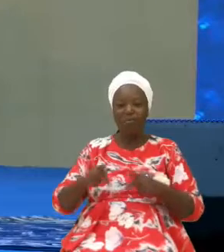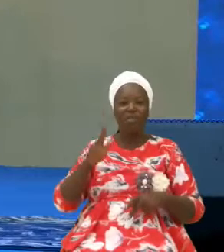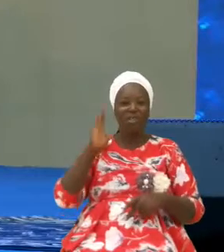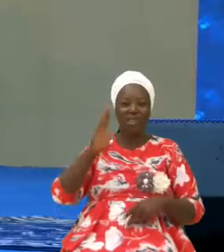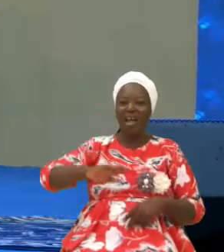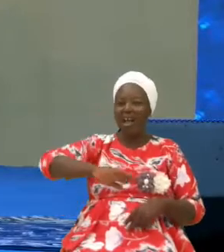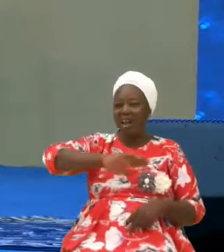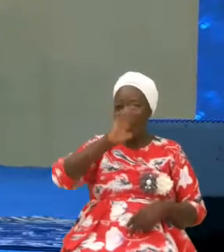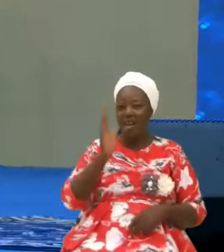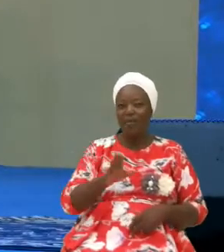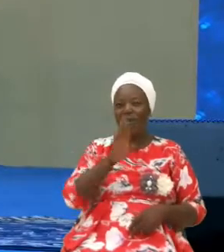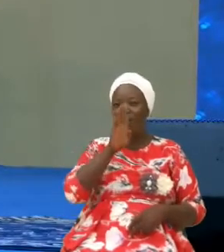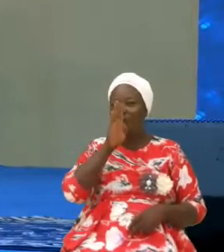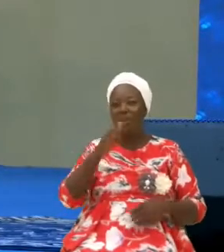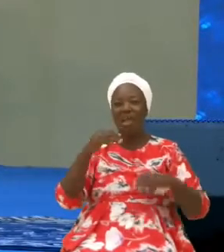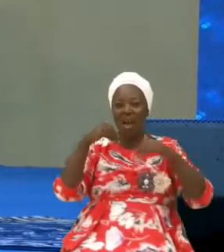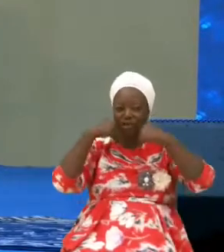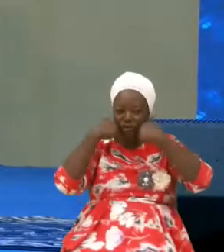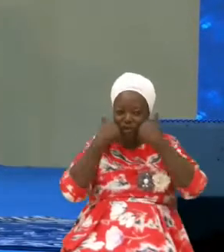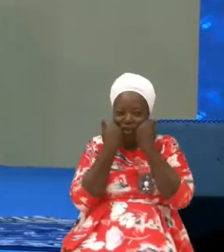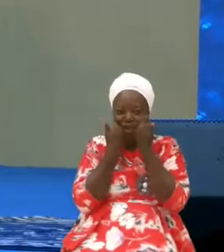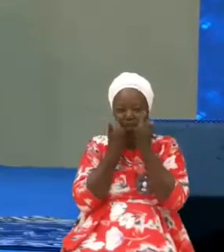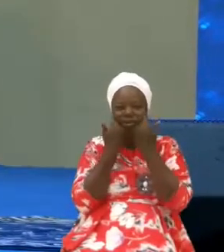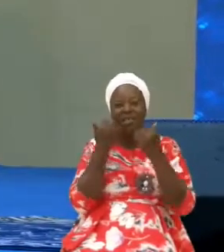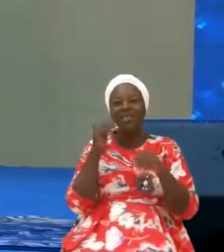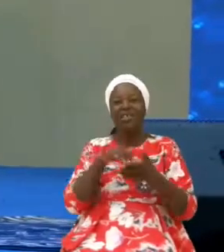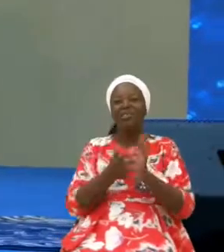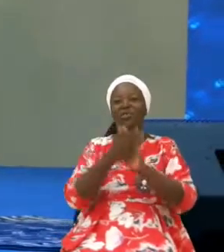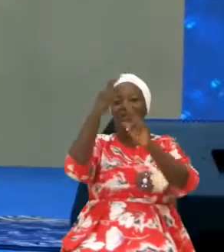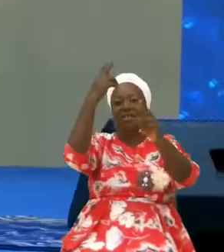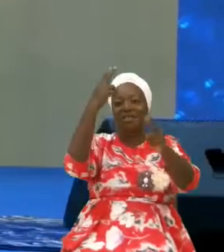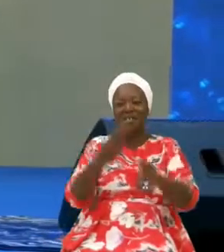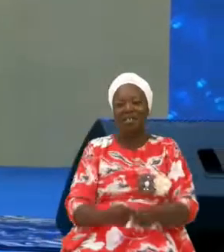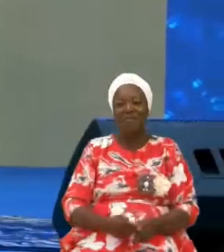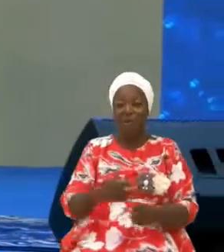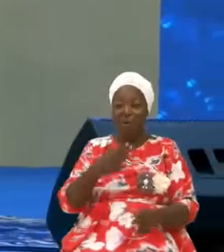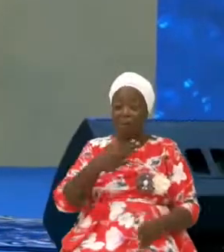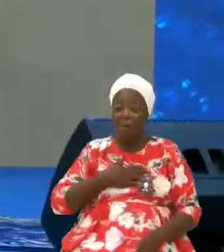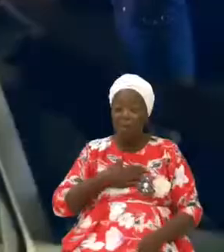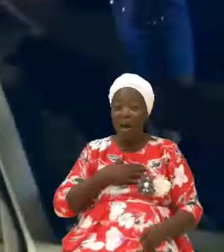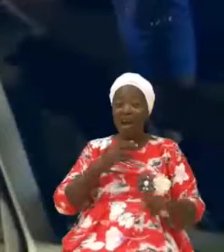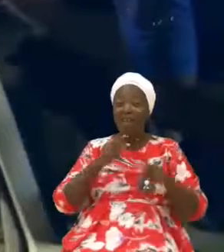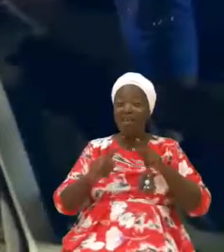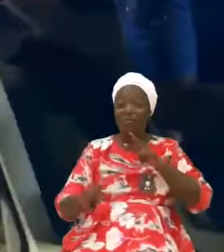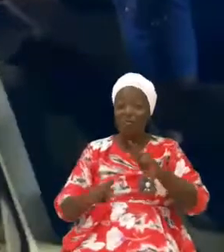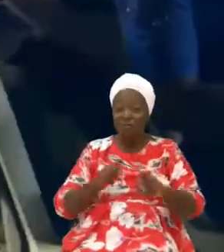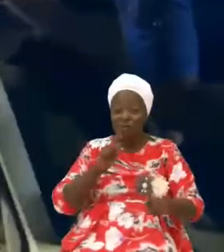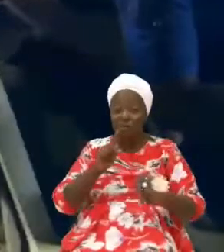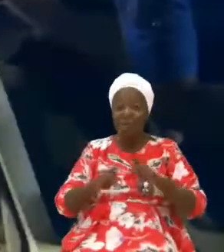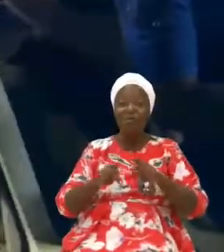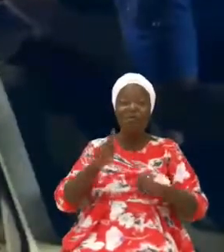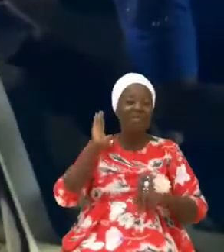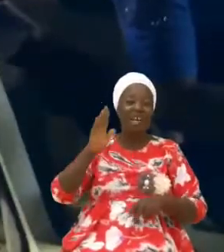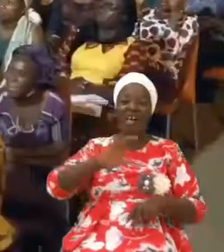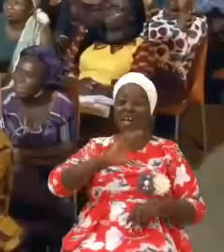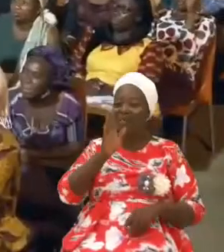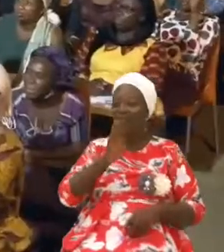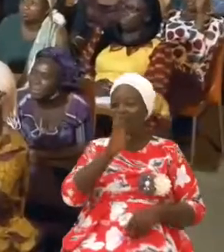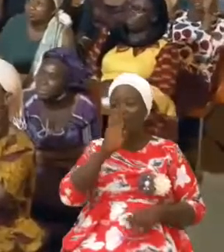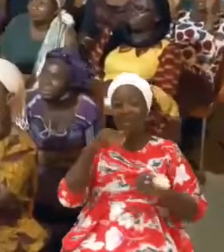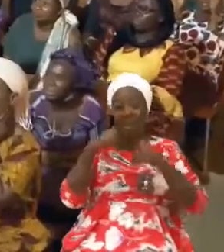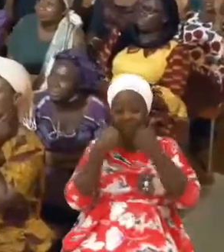my life, and my people shall never be ashamed. Are you there?